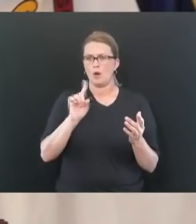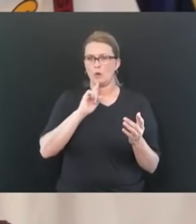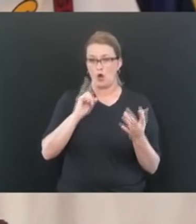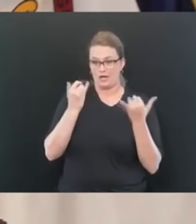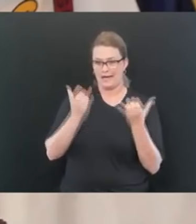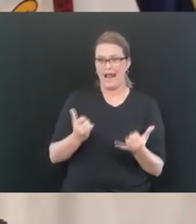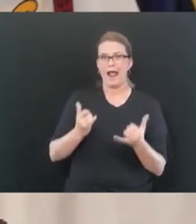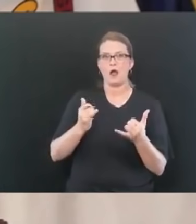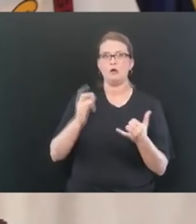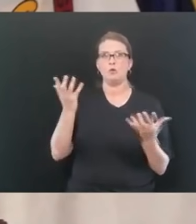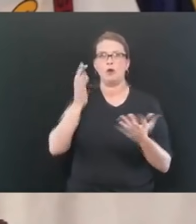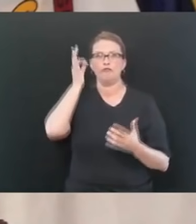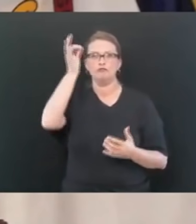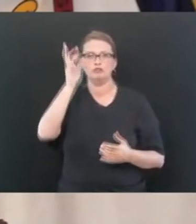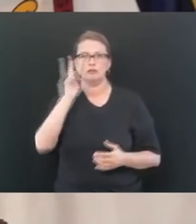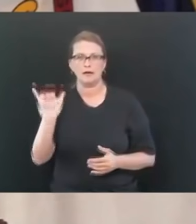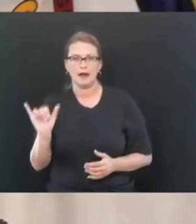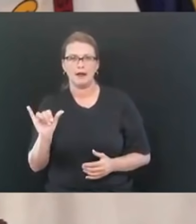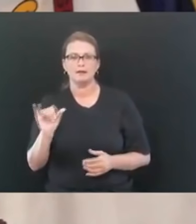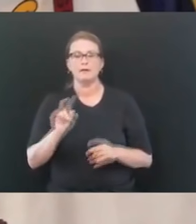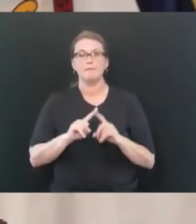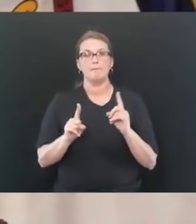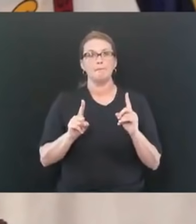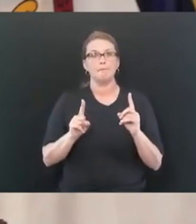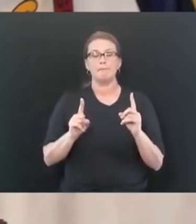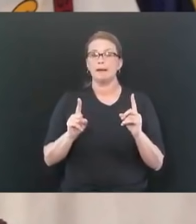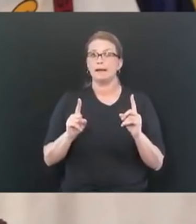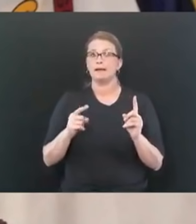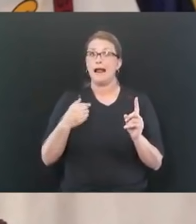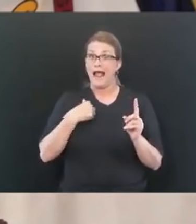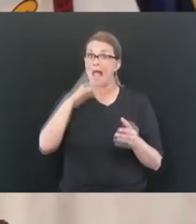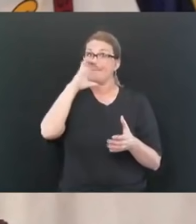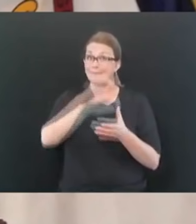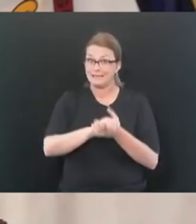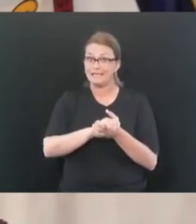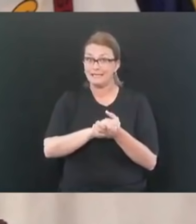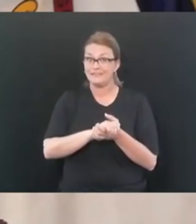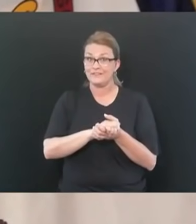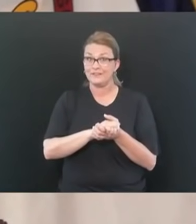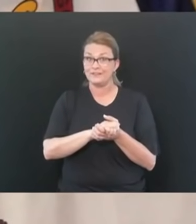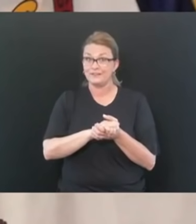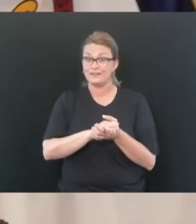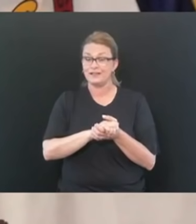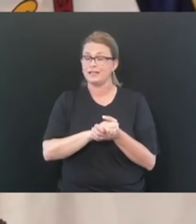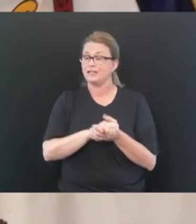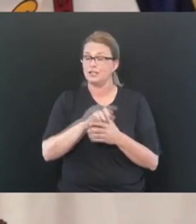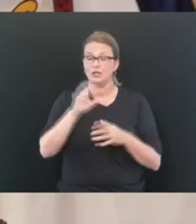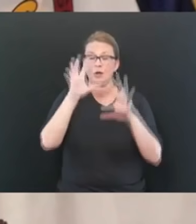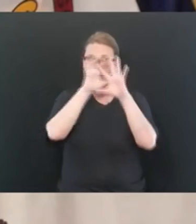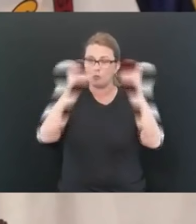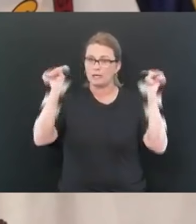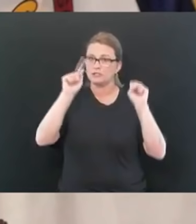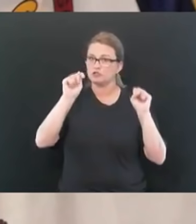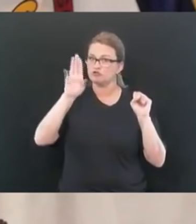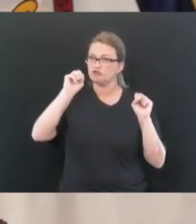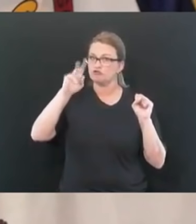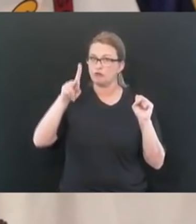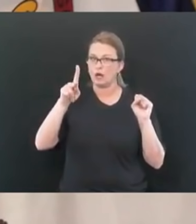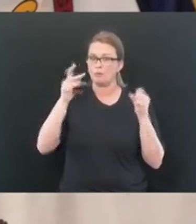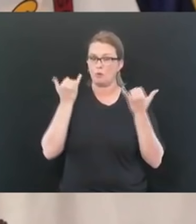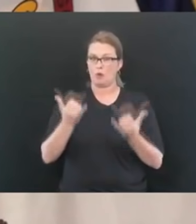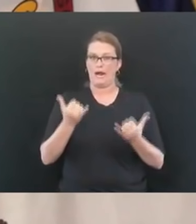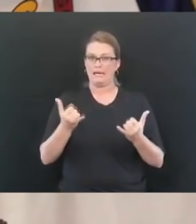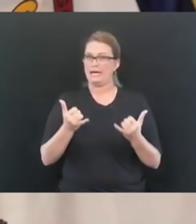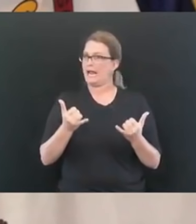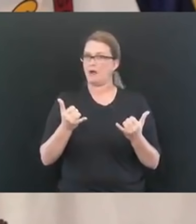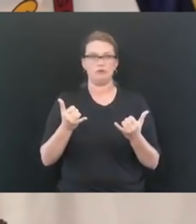going to go. It's just as simple as this. I do believe that President Trump is reluctant